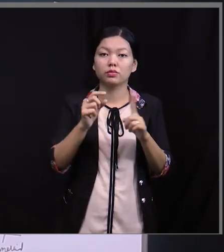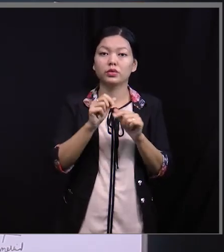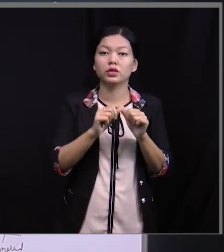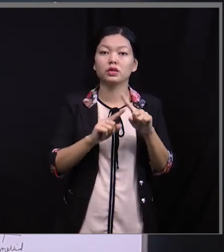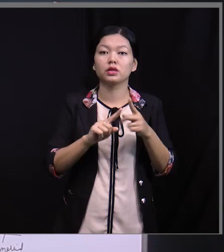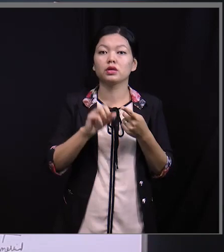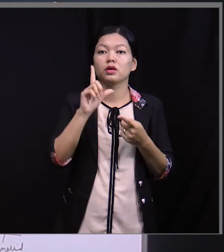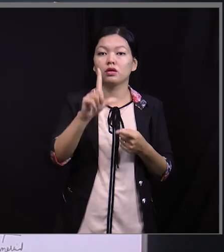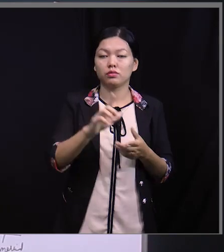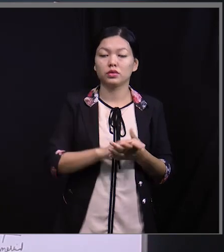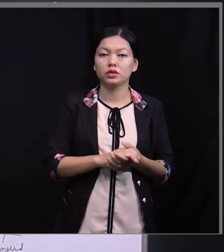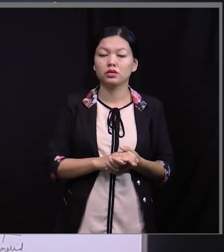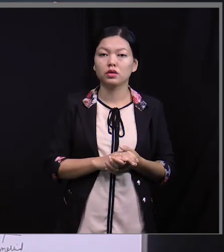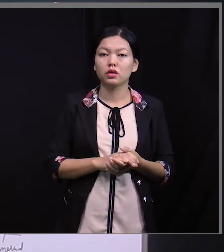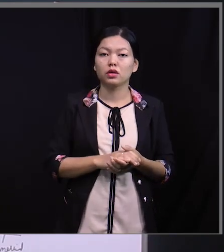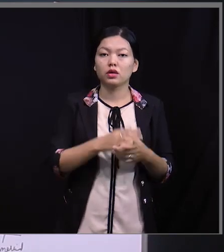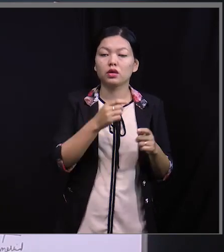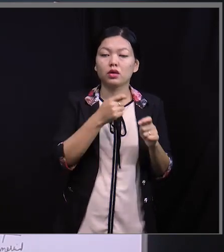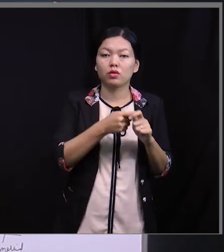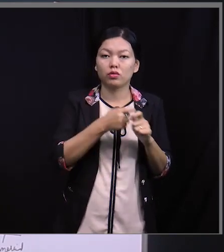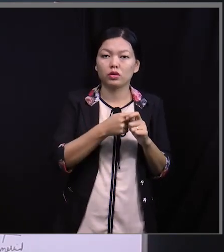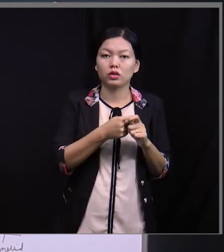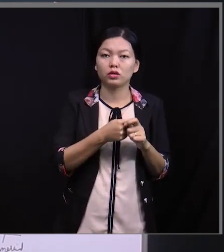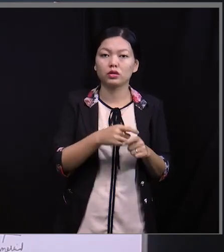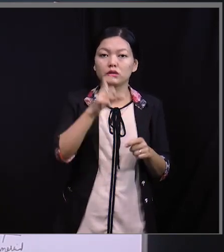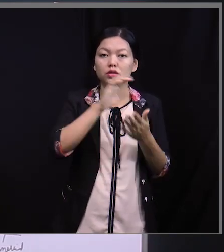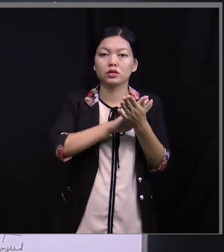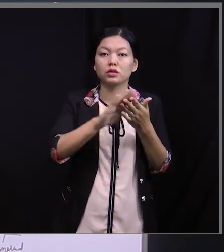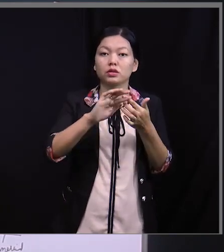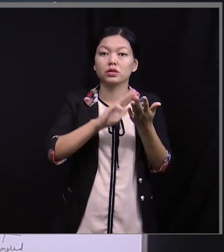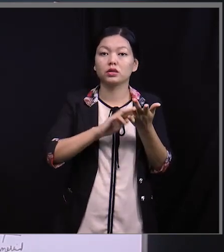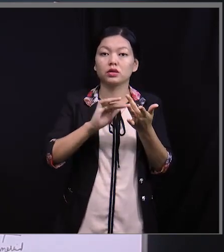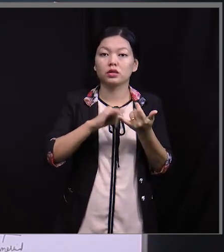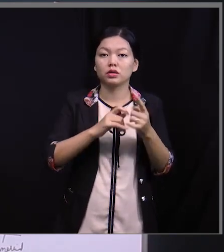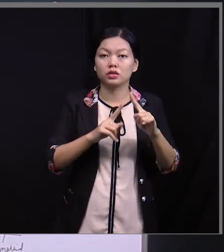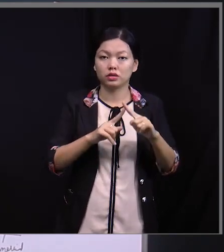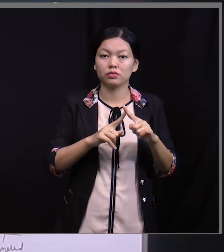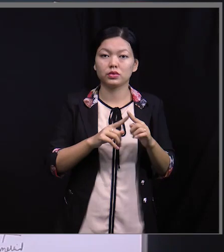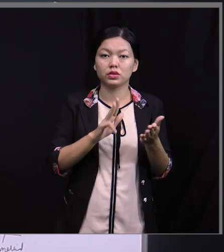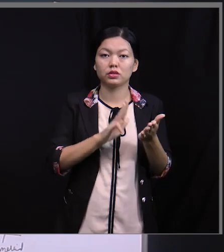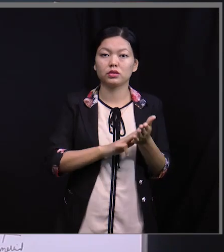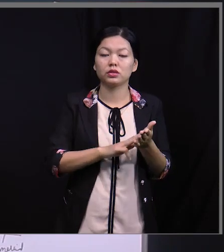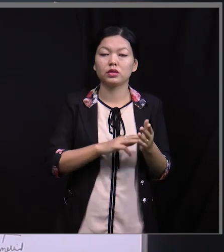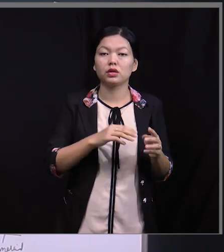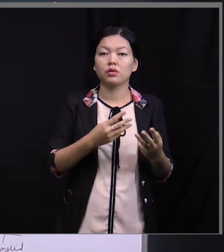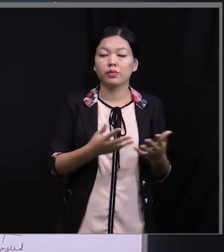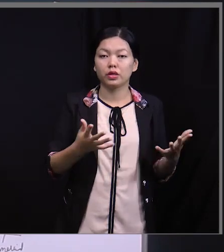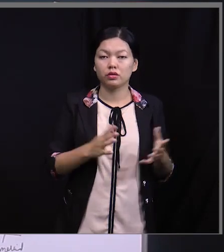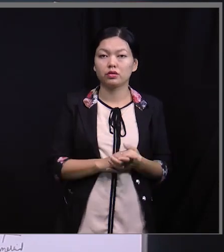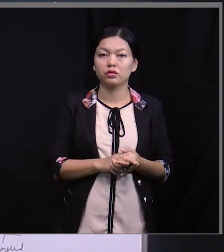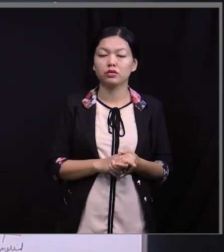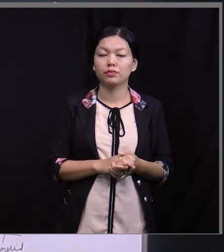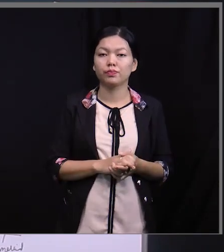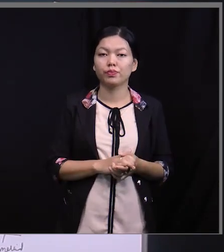This Kashan Bhai Patel was working as a chemist, as a chemist in Mineral Development Corporation